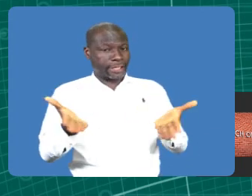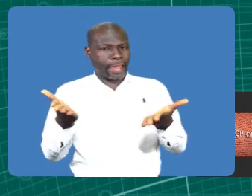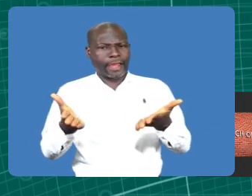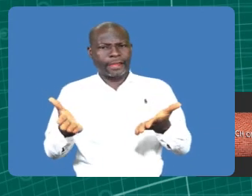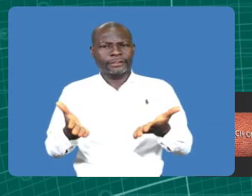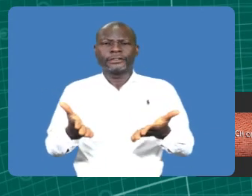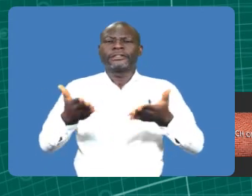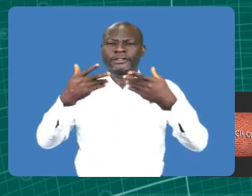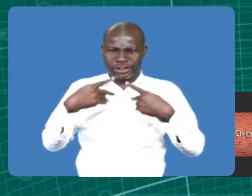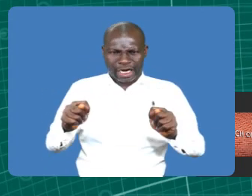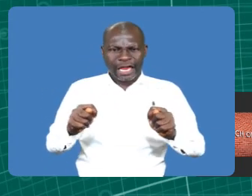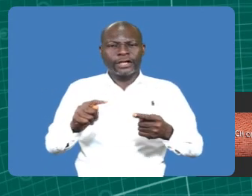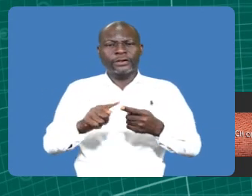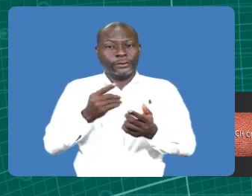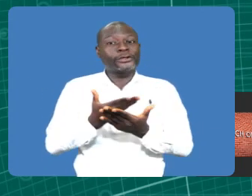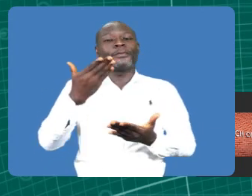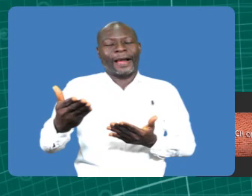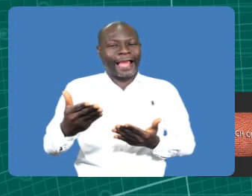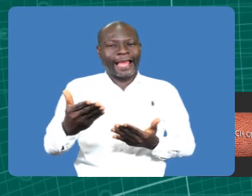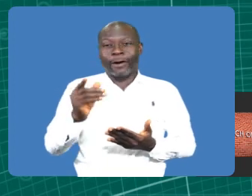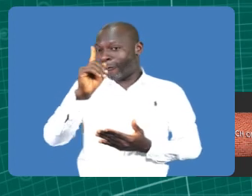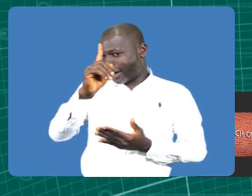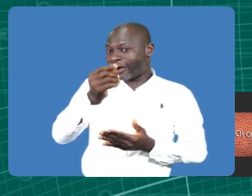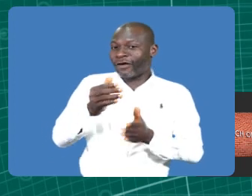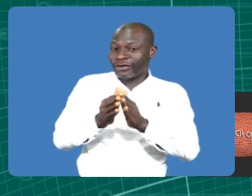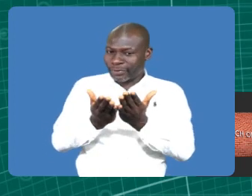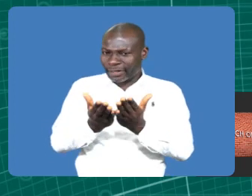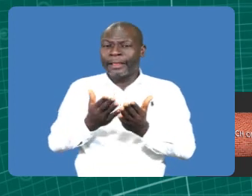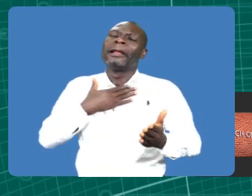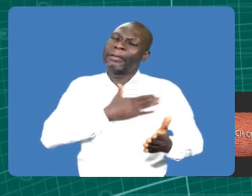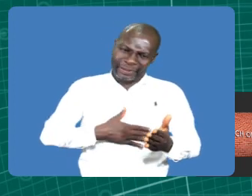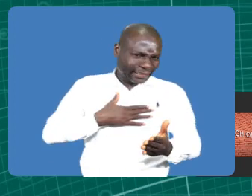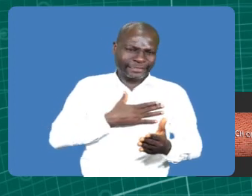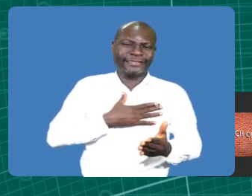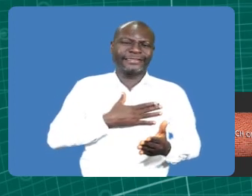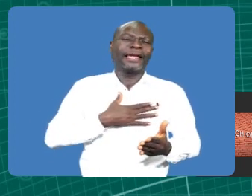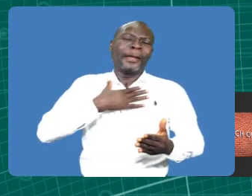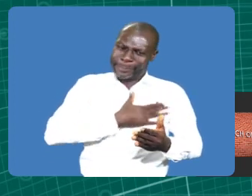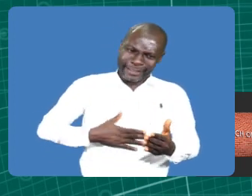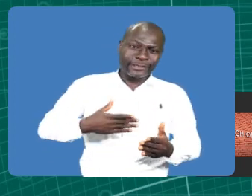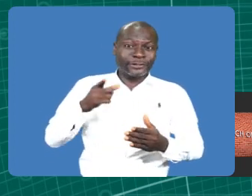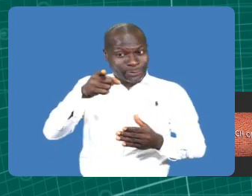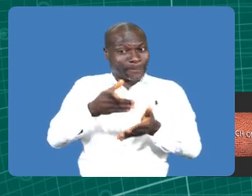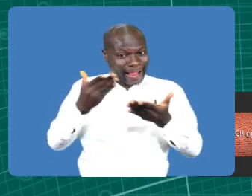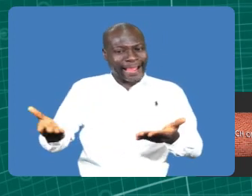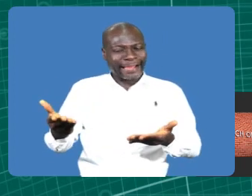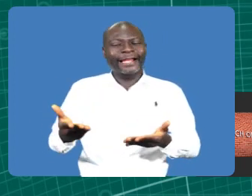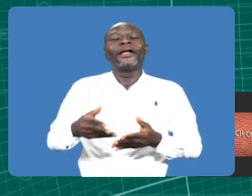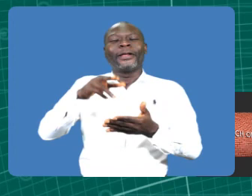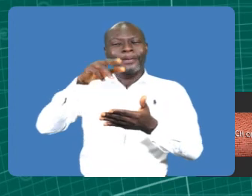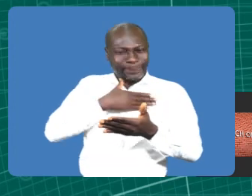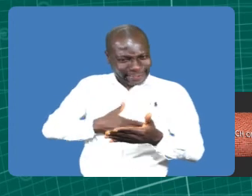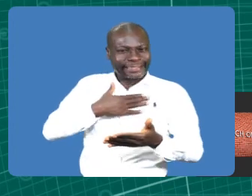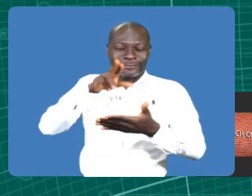you here to try to secure a copy of the book. And please, when you buy